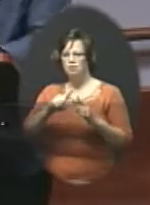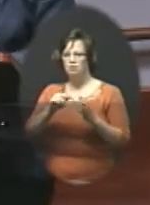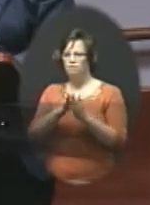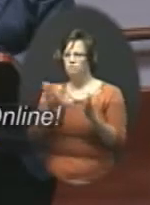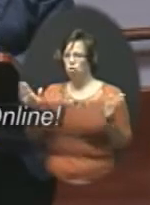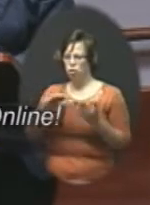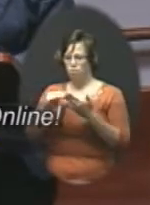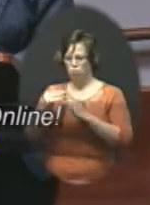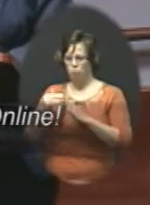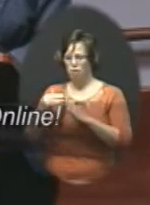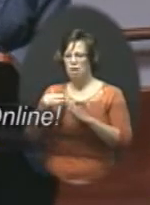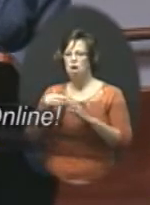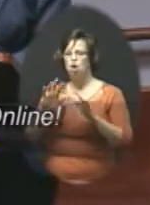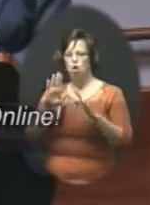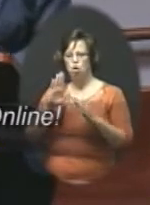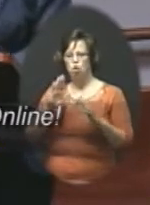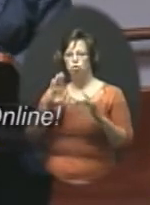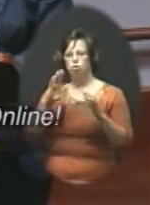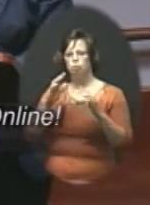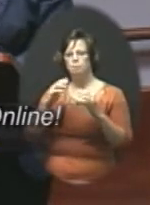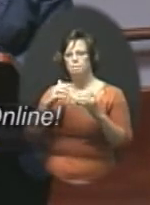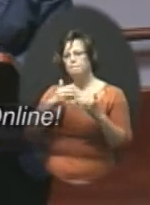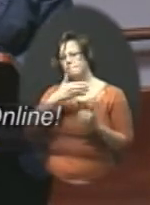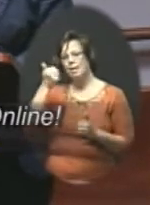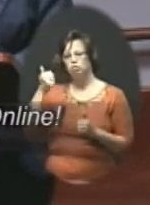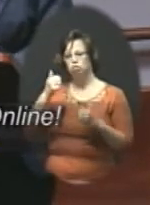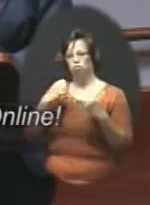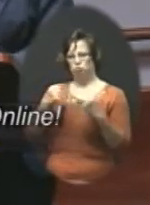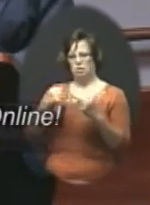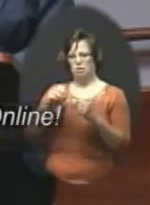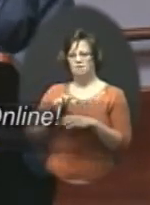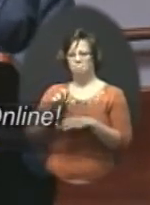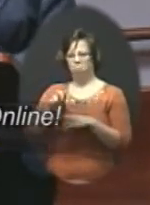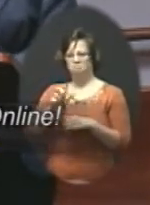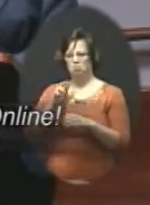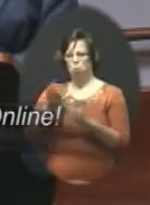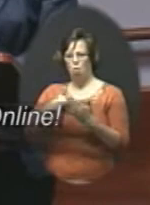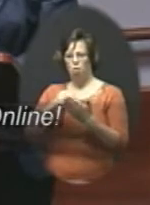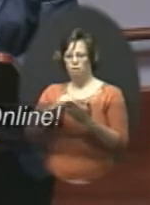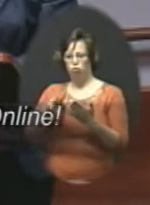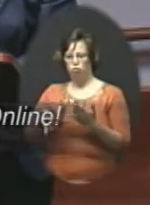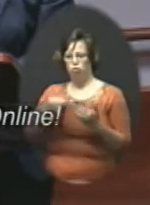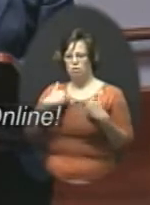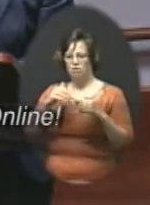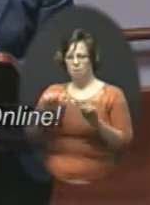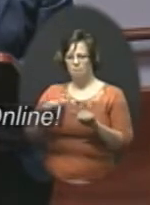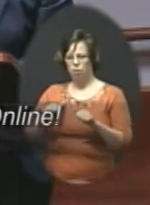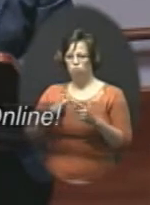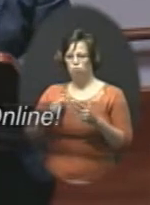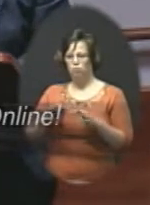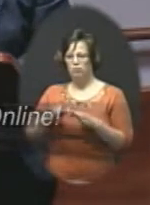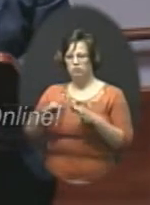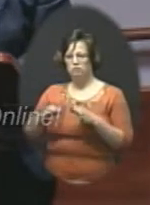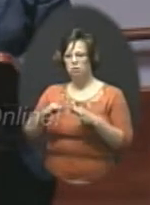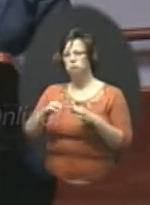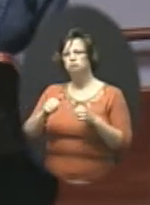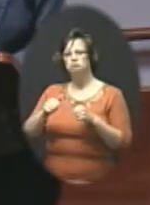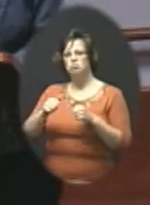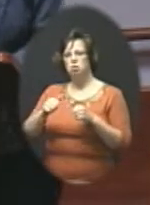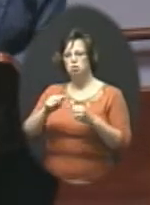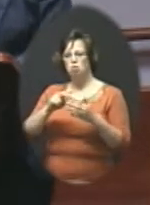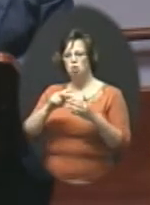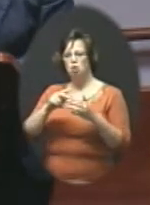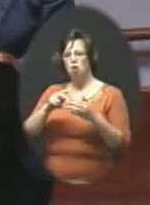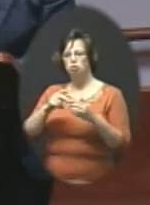He says her greatest strength as a teacher is the investment she makes in every one of her students. She has the ability to extend striving readers beyond their